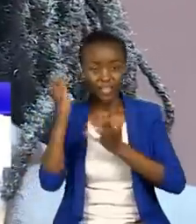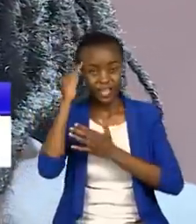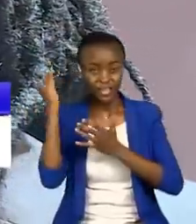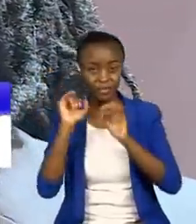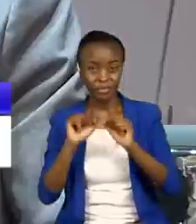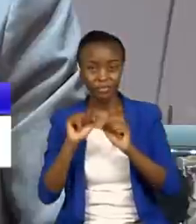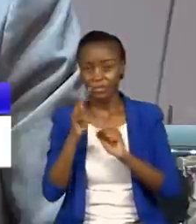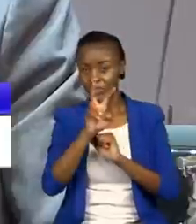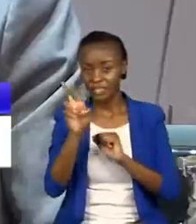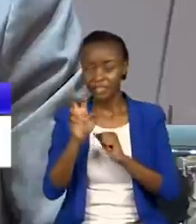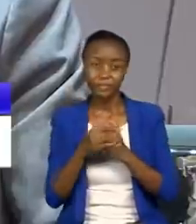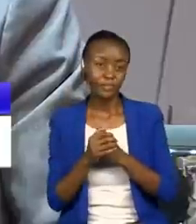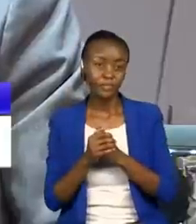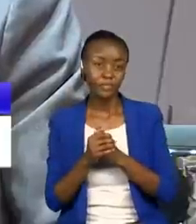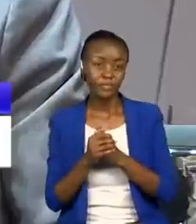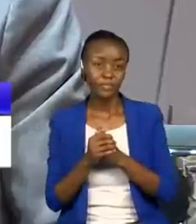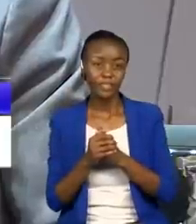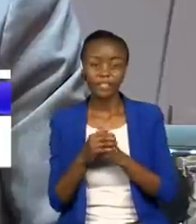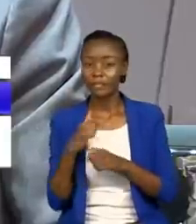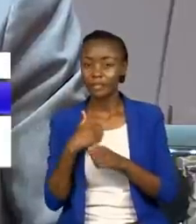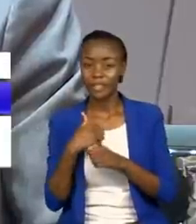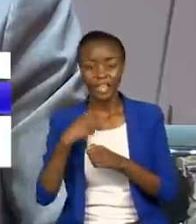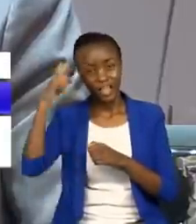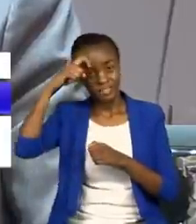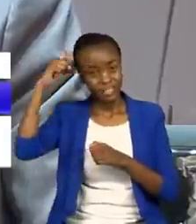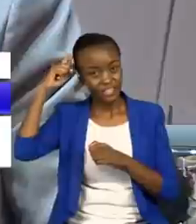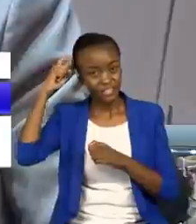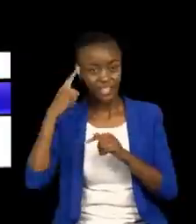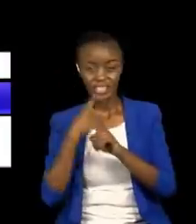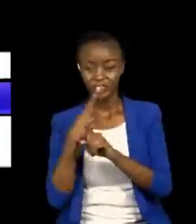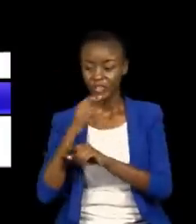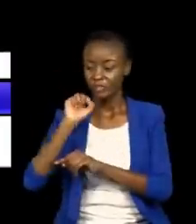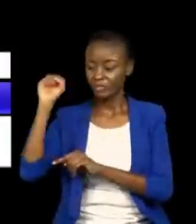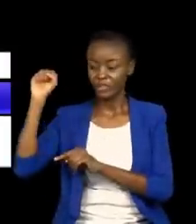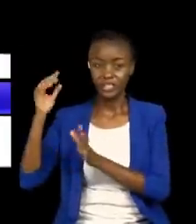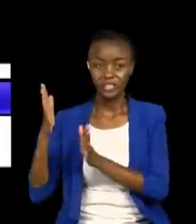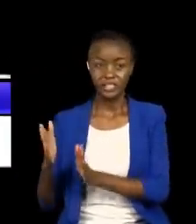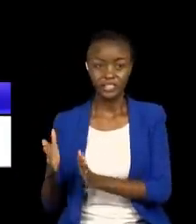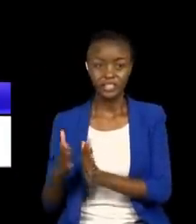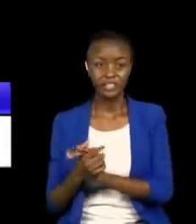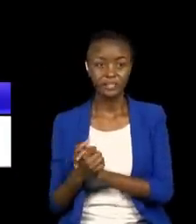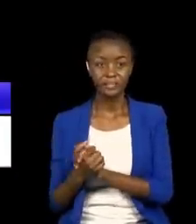look around. I've had the privilege to shave quite a few politicians,